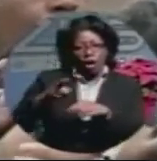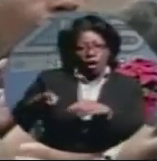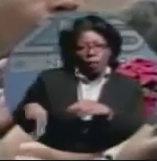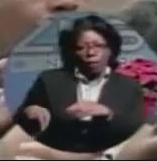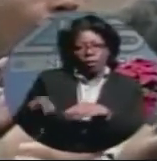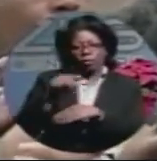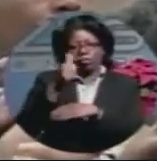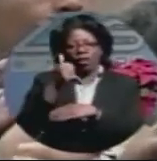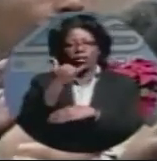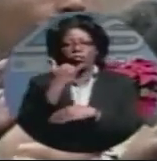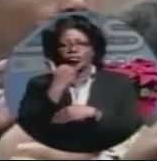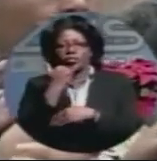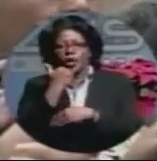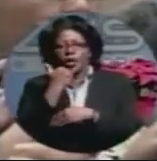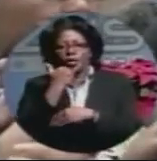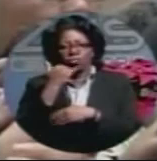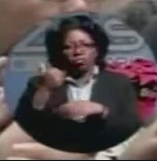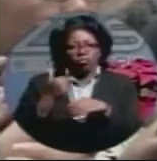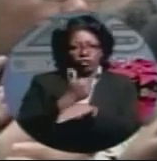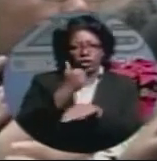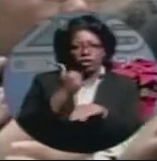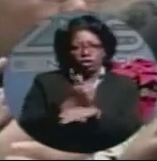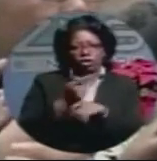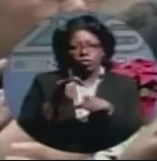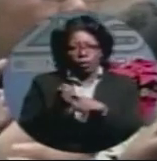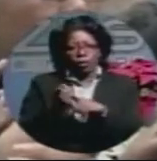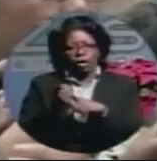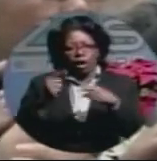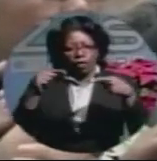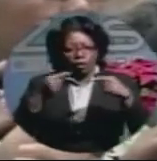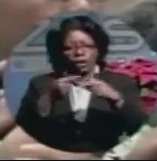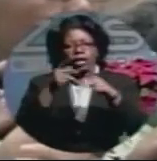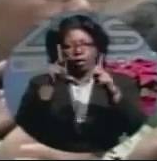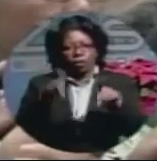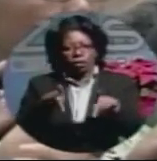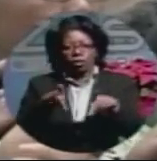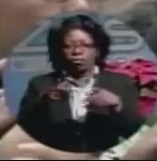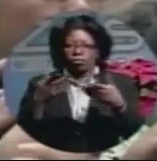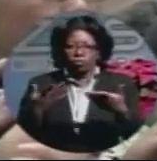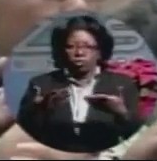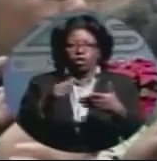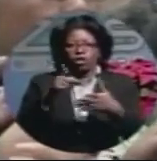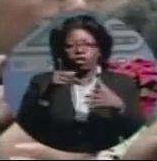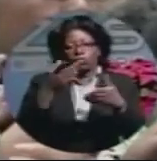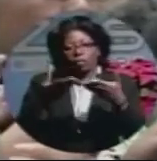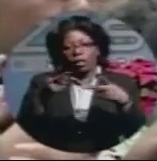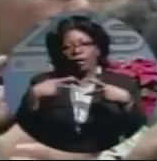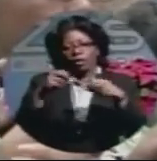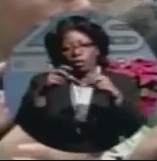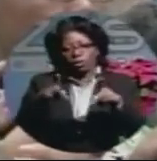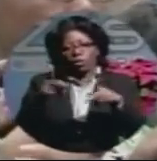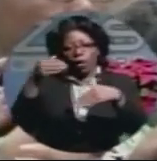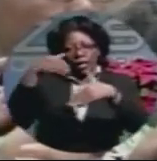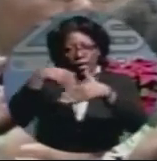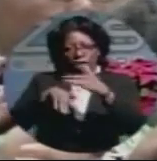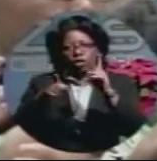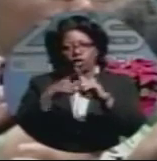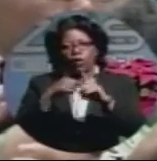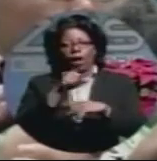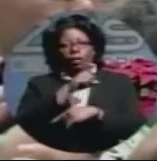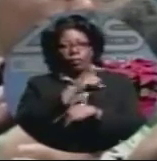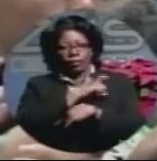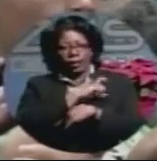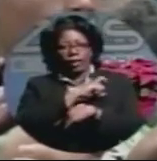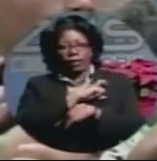other offensive or dangerous instrument, but if you're hurting someone, there's a good chance you might just be walking into a police officer